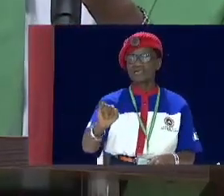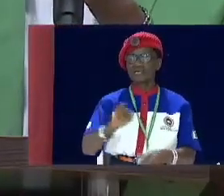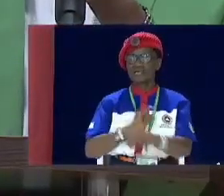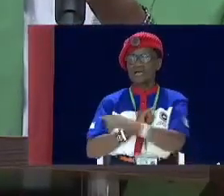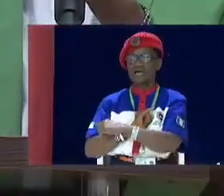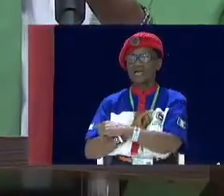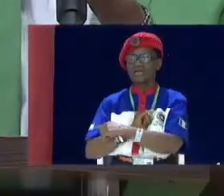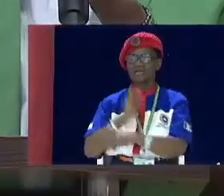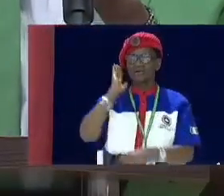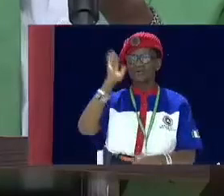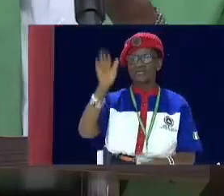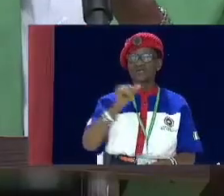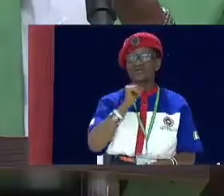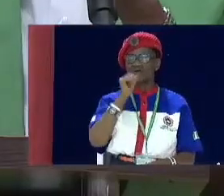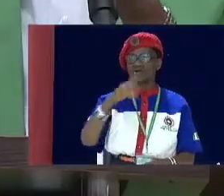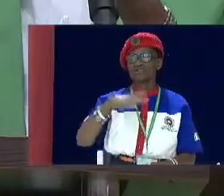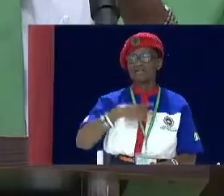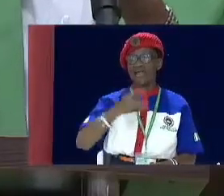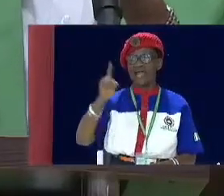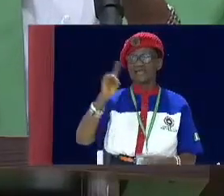you. So